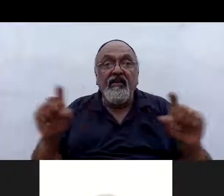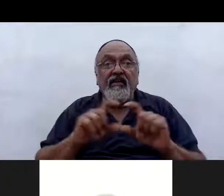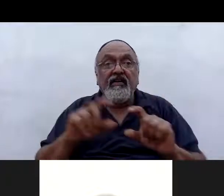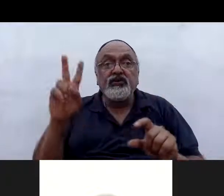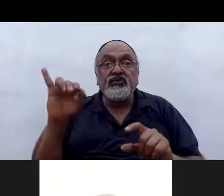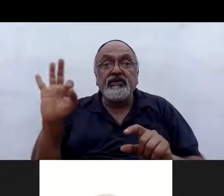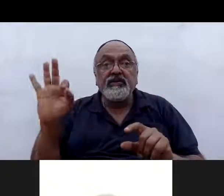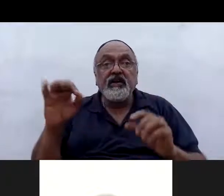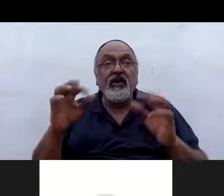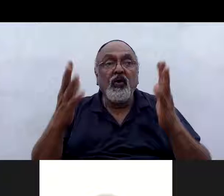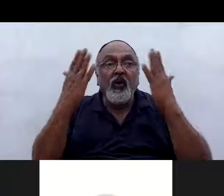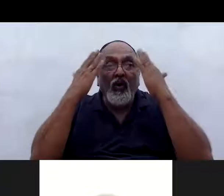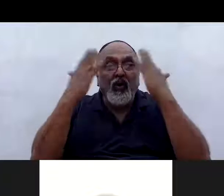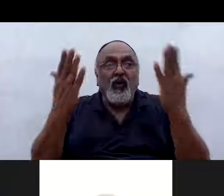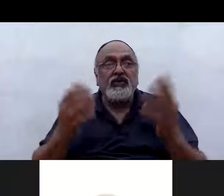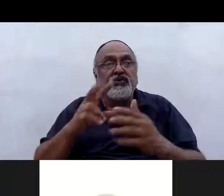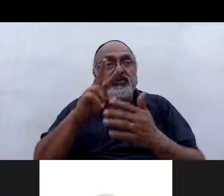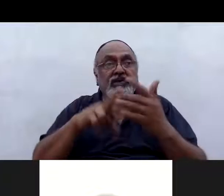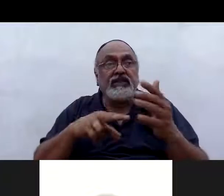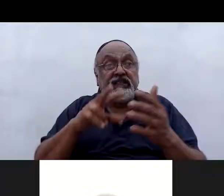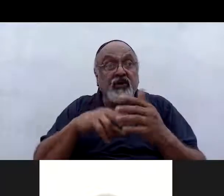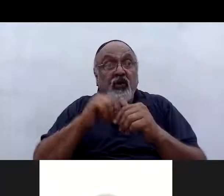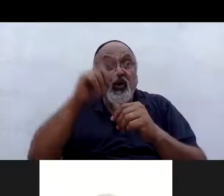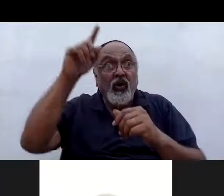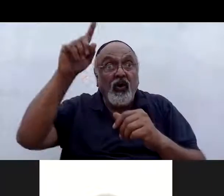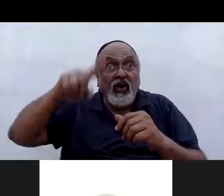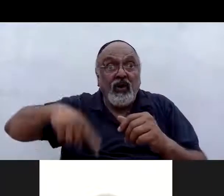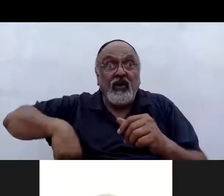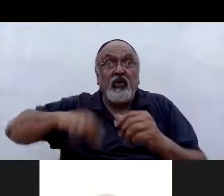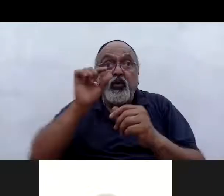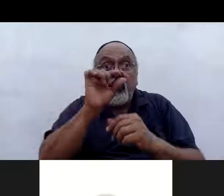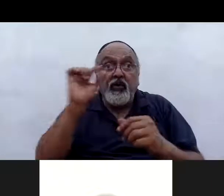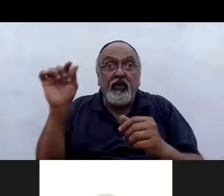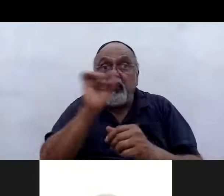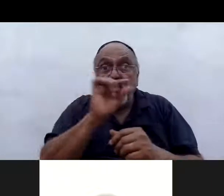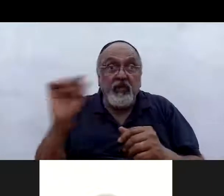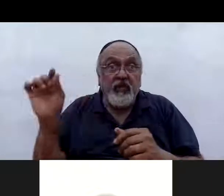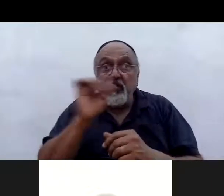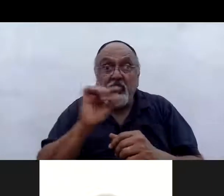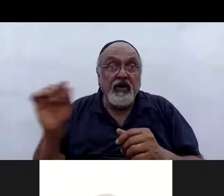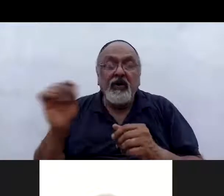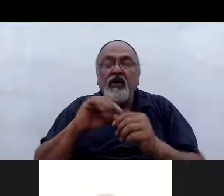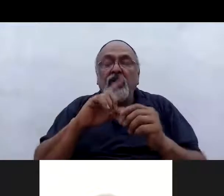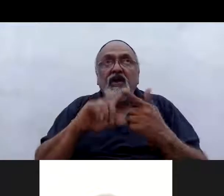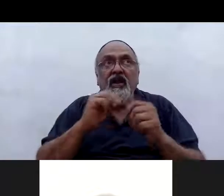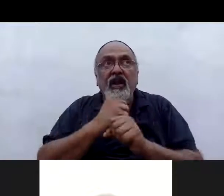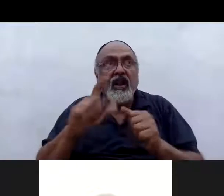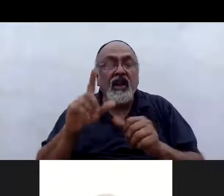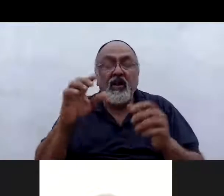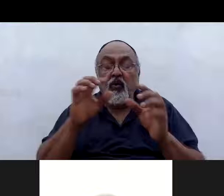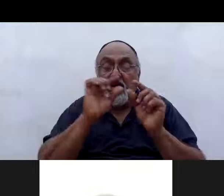imagine 260 paragraphs. That is definitely, if you're going to read word by word and to understand the legal jargon, it will definitely take